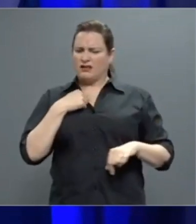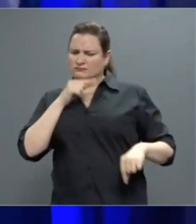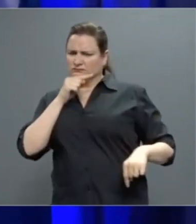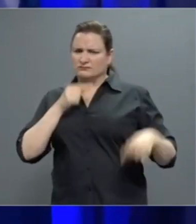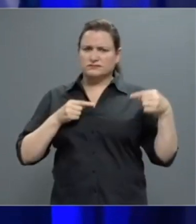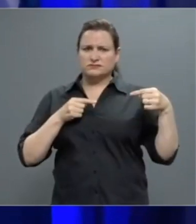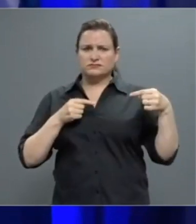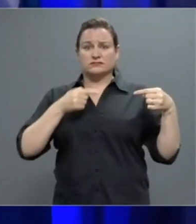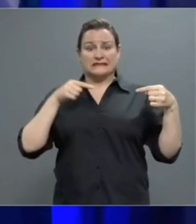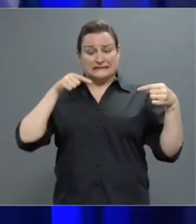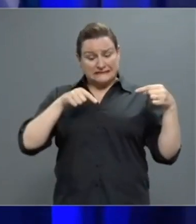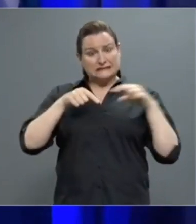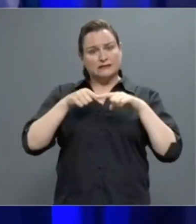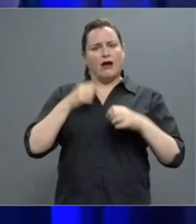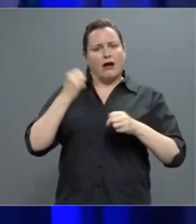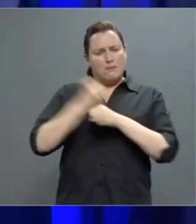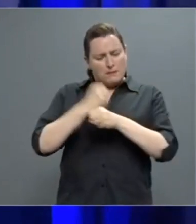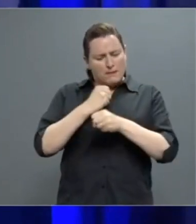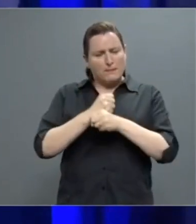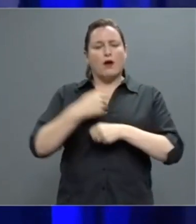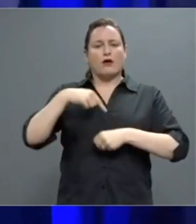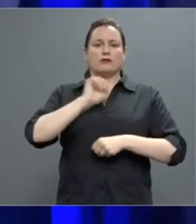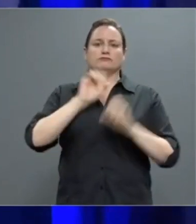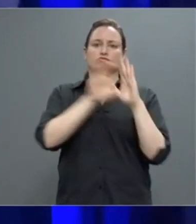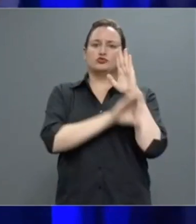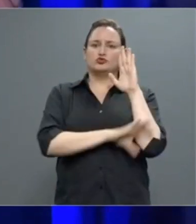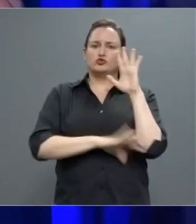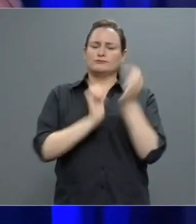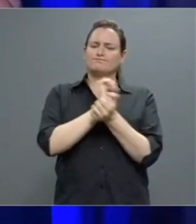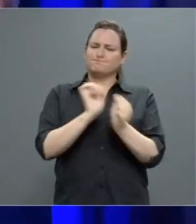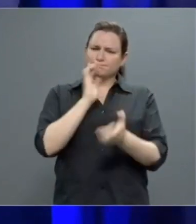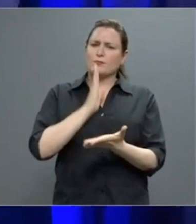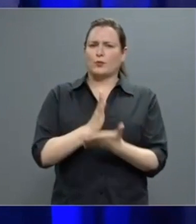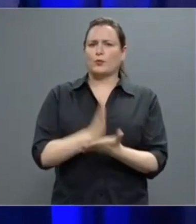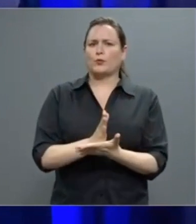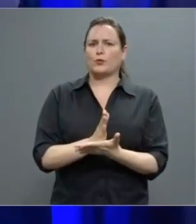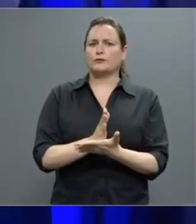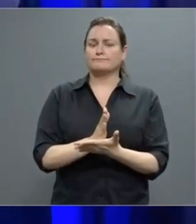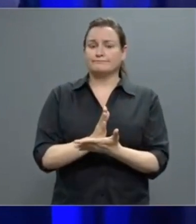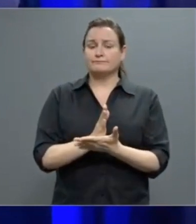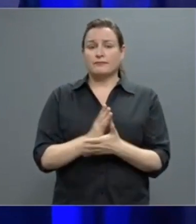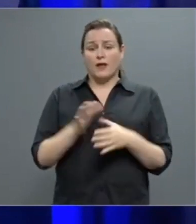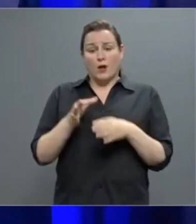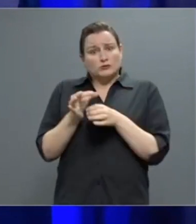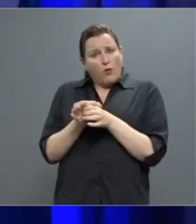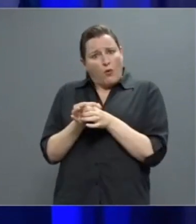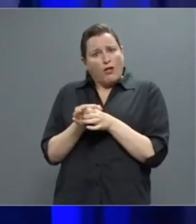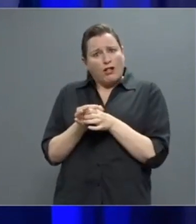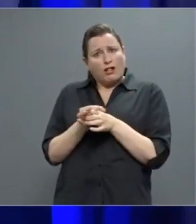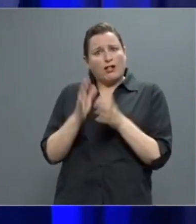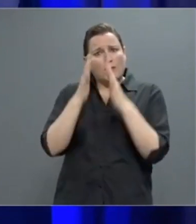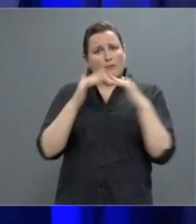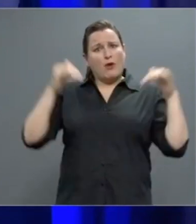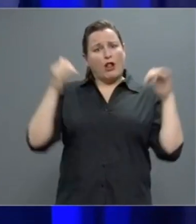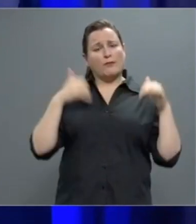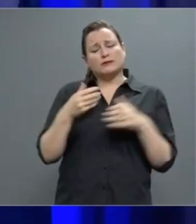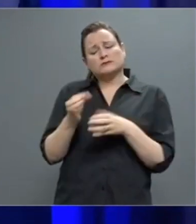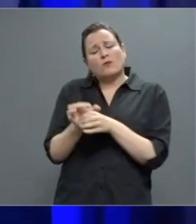democratic constitution. A party that grew from a handful of seats in Parliament to become the official